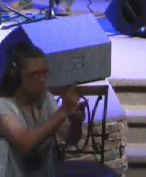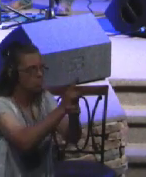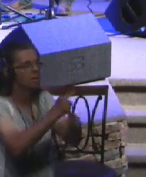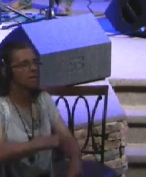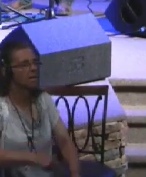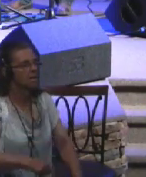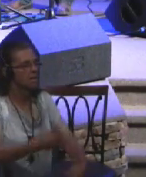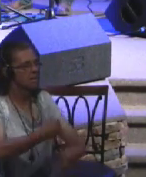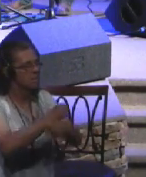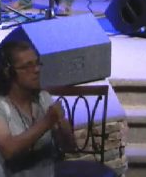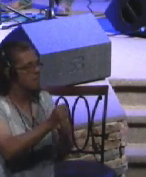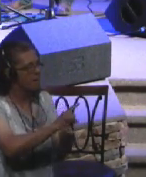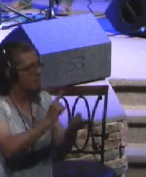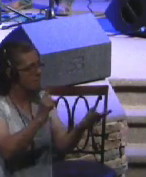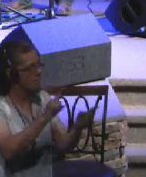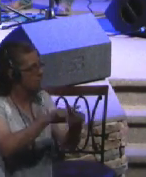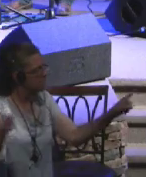make a difference.